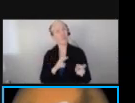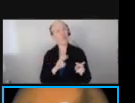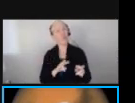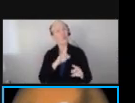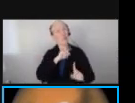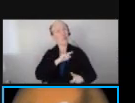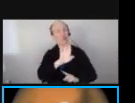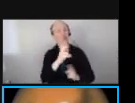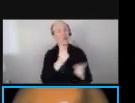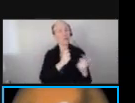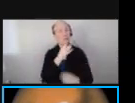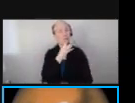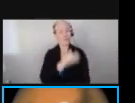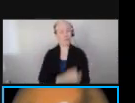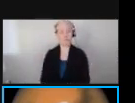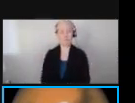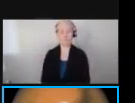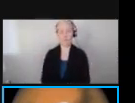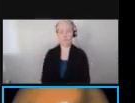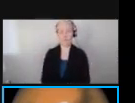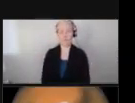bit.